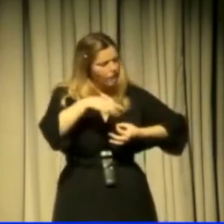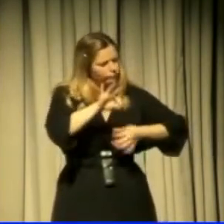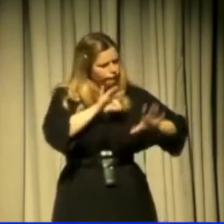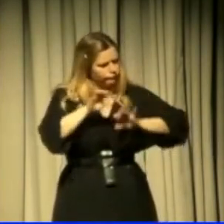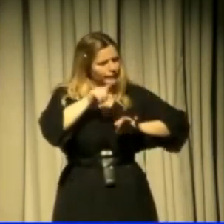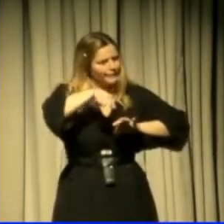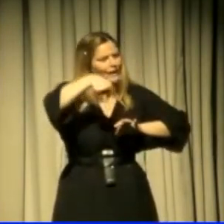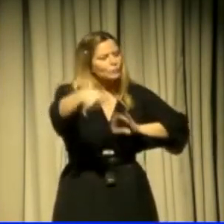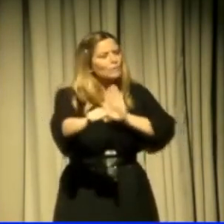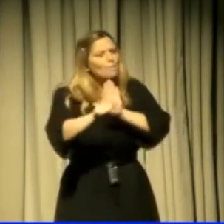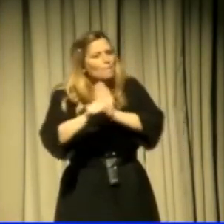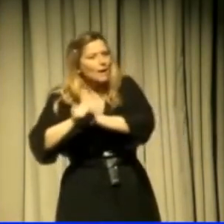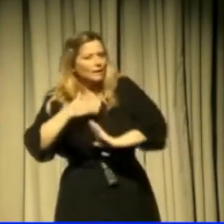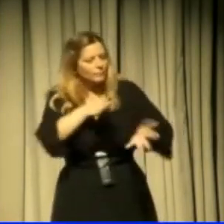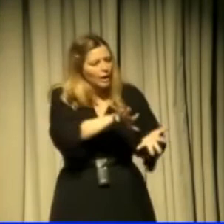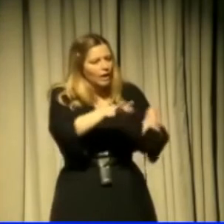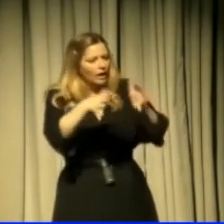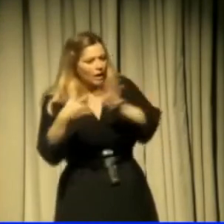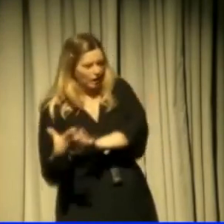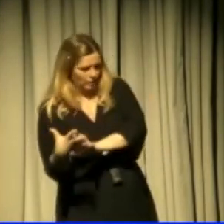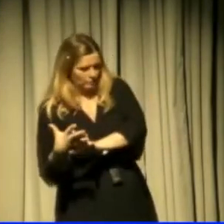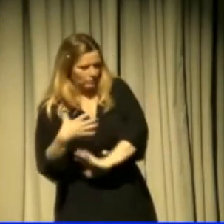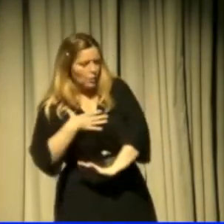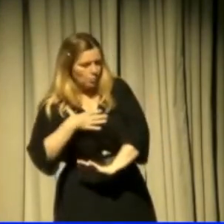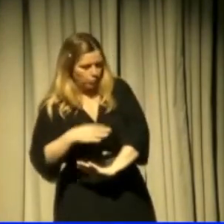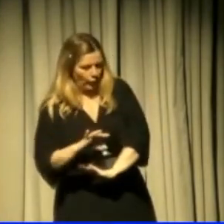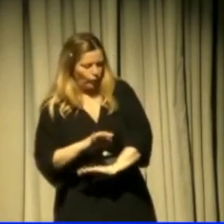works like this. I will just grab a flip over.